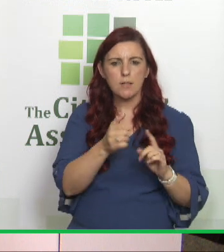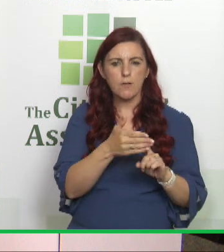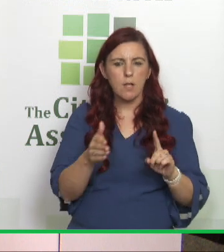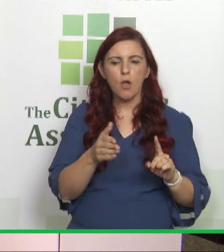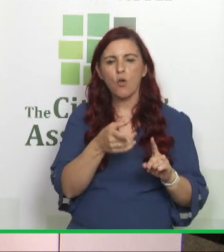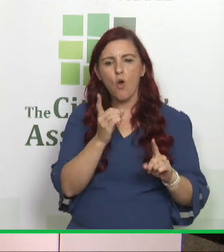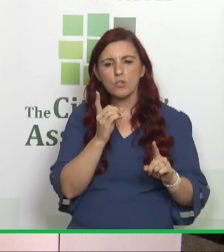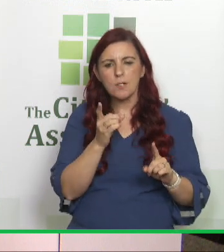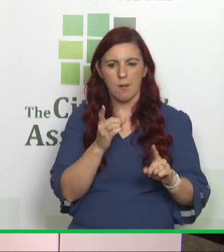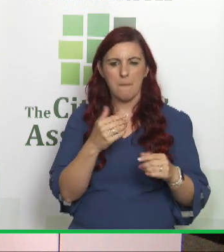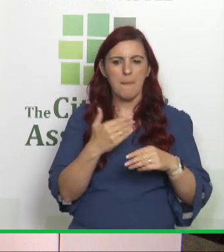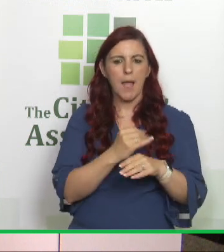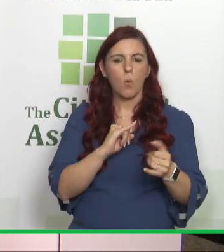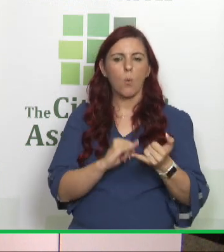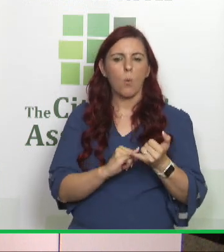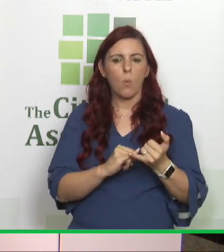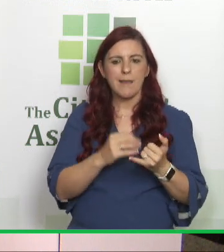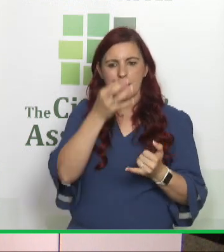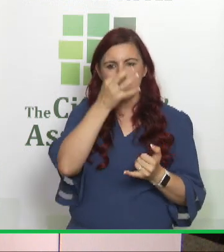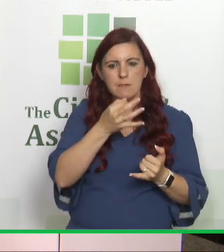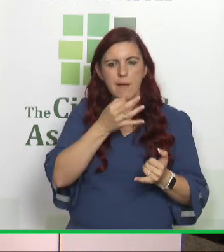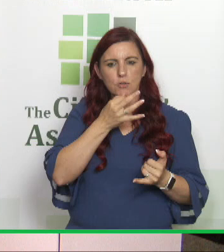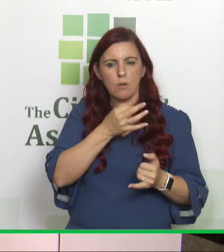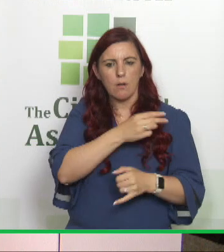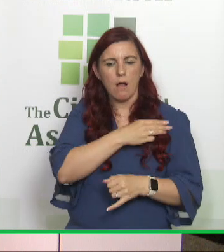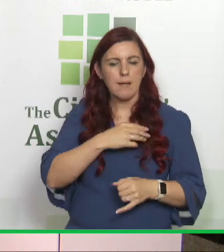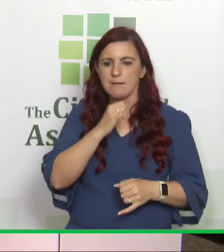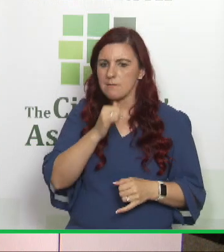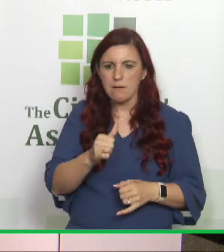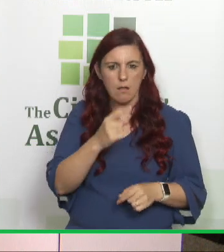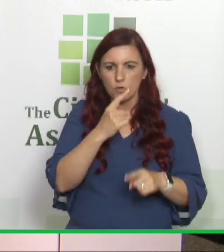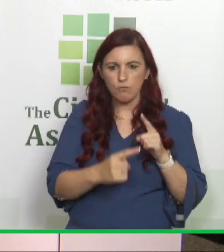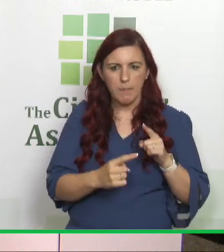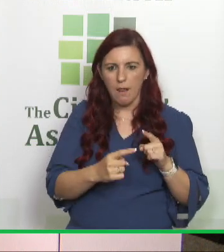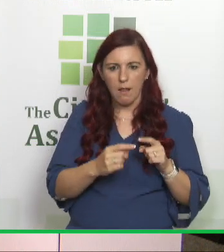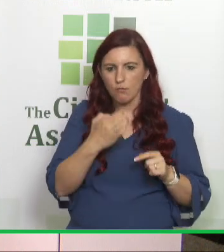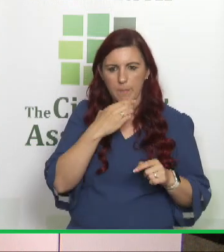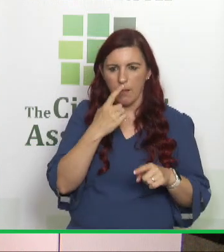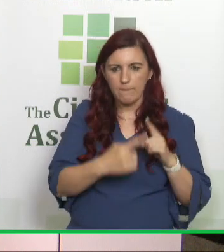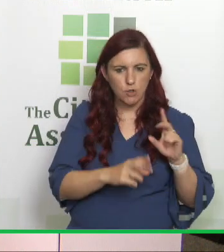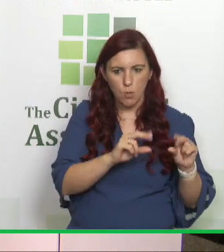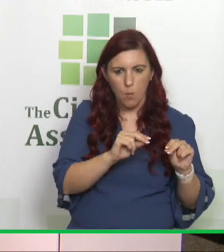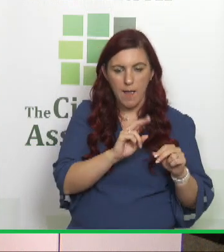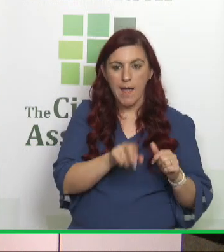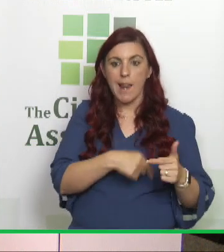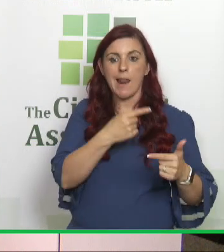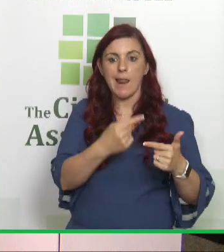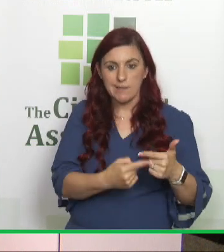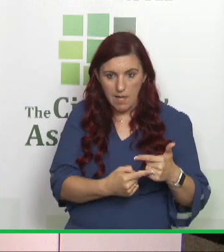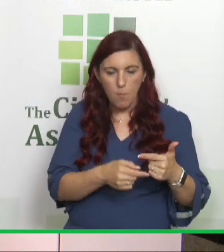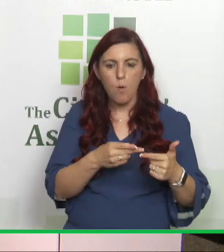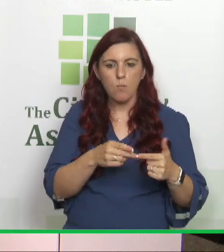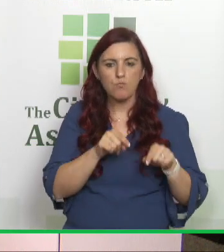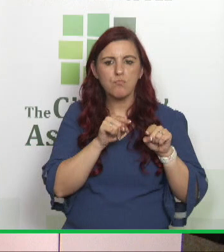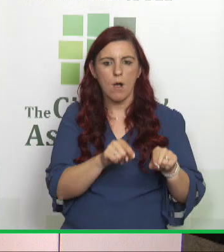by a Garda inspector. This is not a criminal conviction. On your next offence, you will be prosecuted, but on conviction,